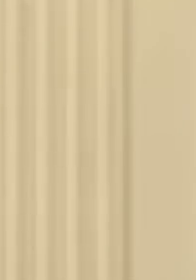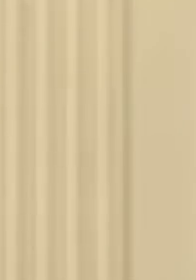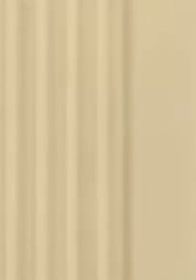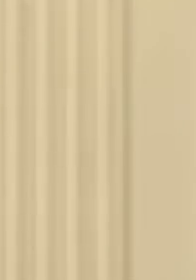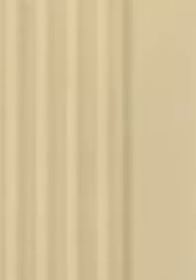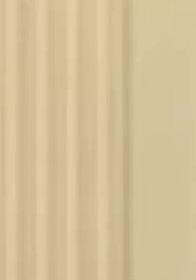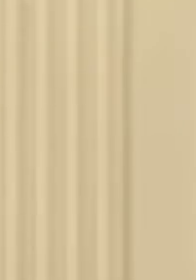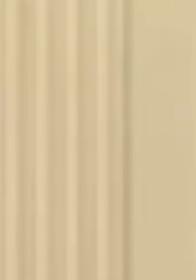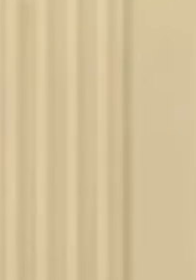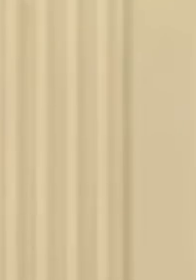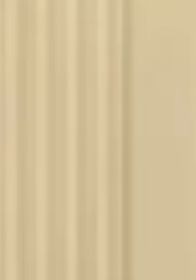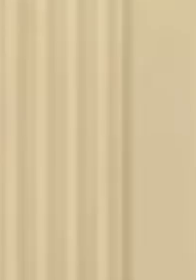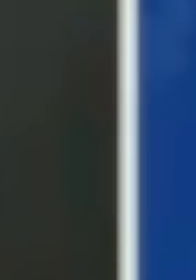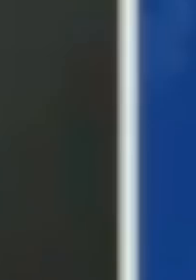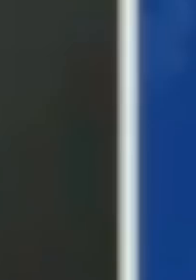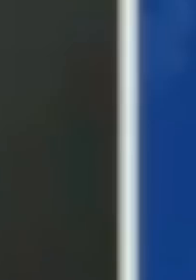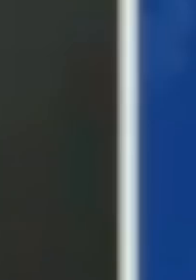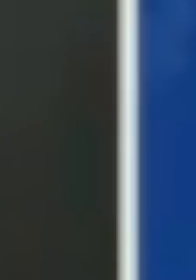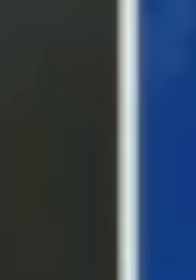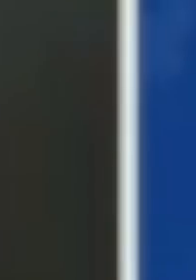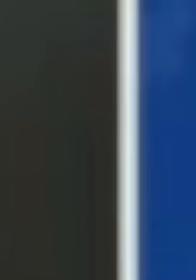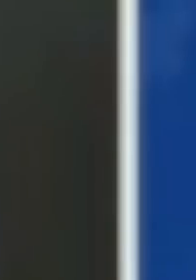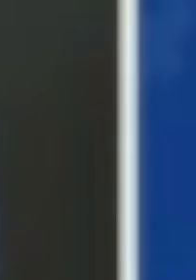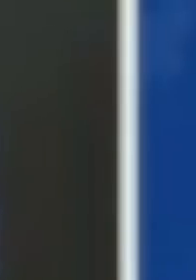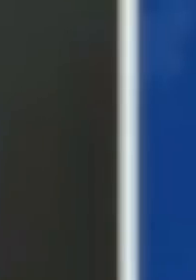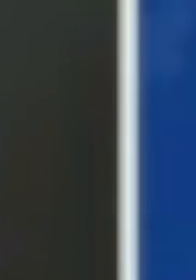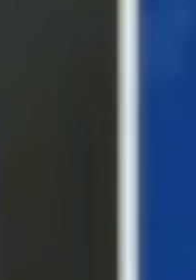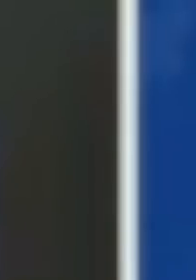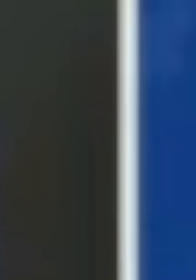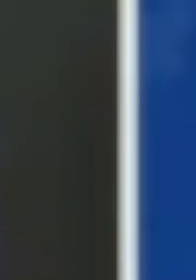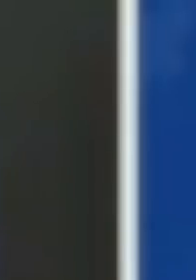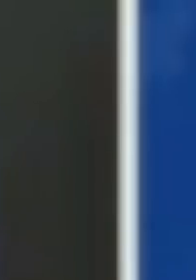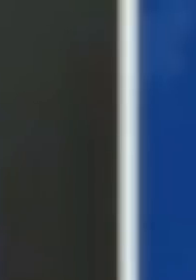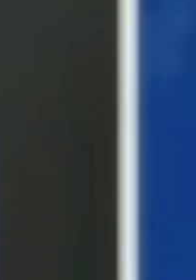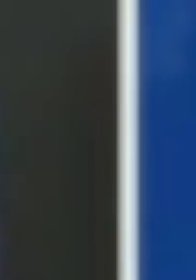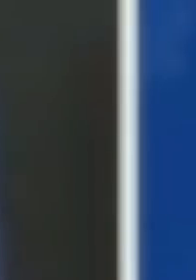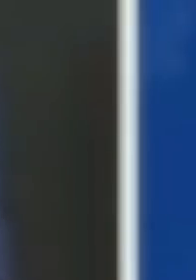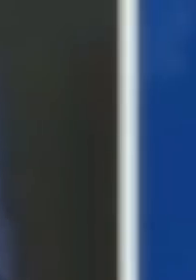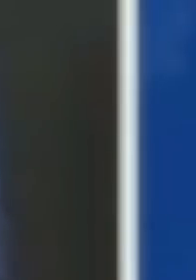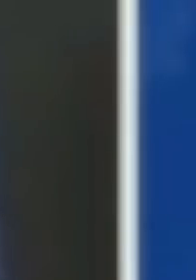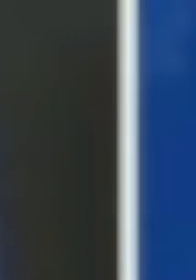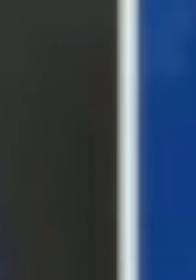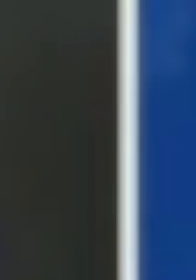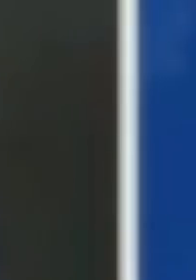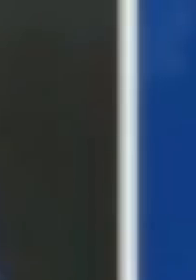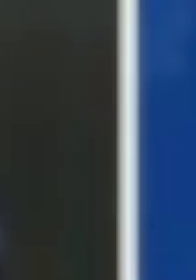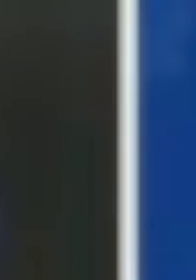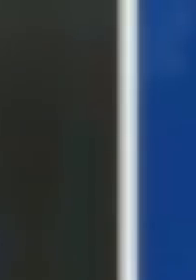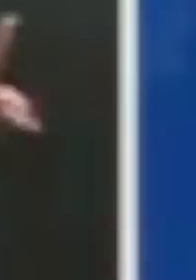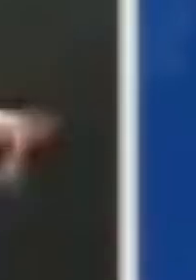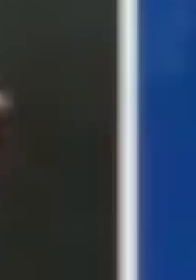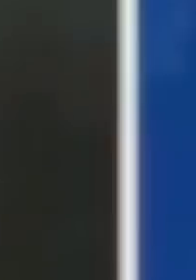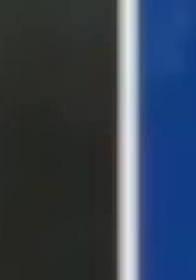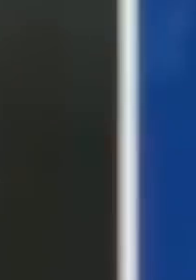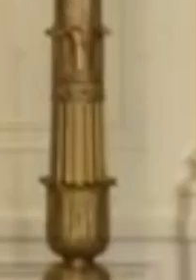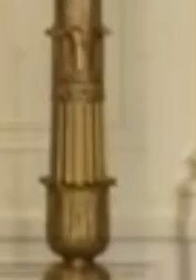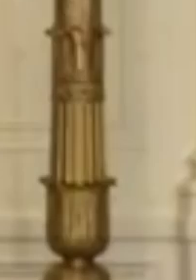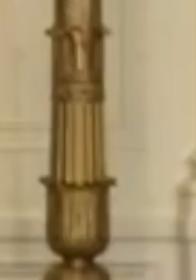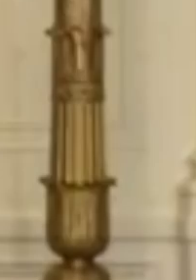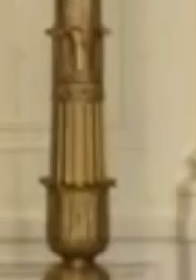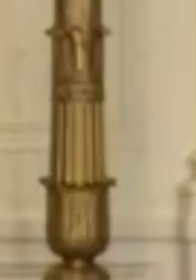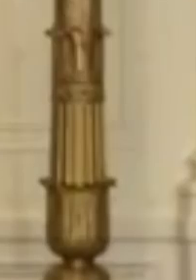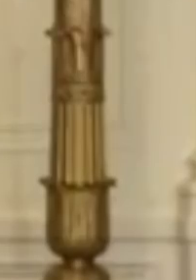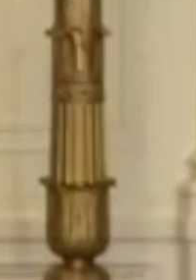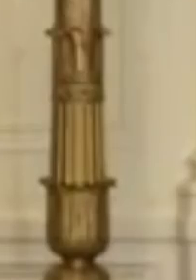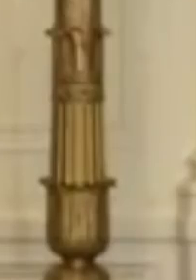a vaccination center in Arizona. Now, when President Harris and I took a virtual tour of a vaccination center in Arizona. God